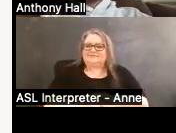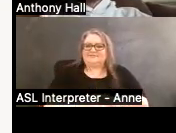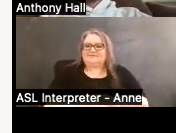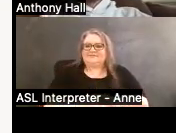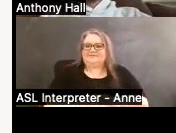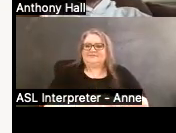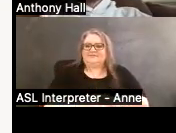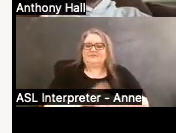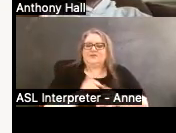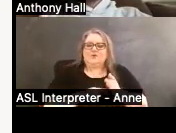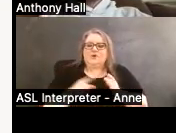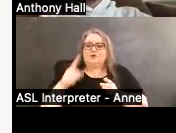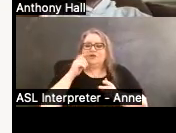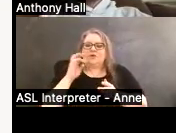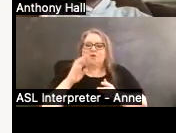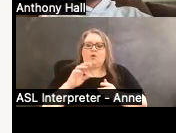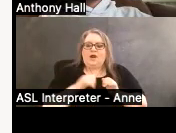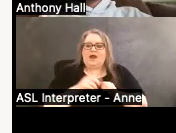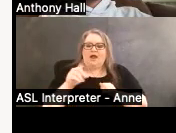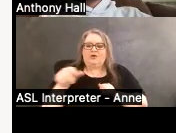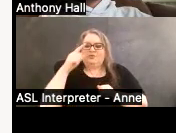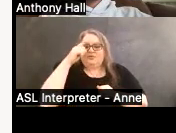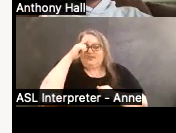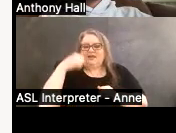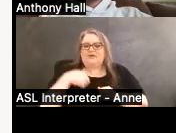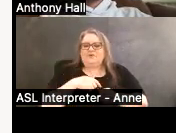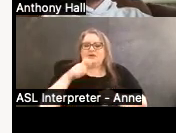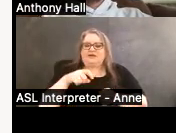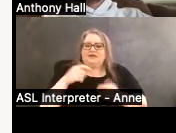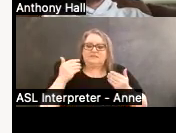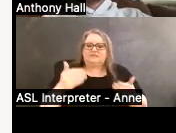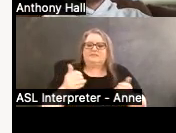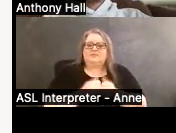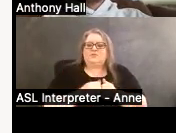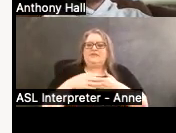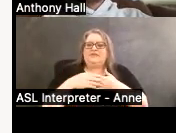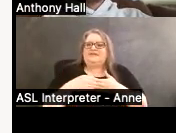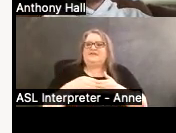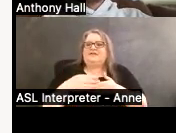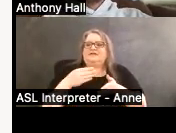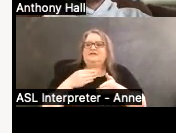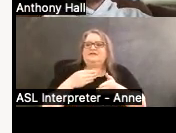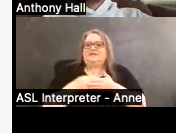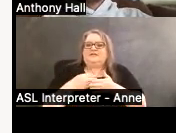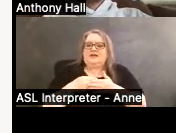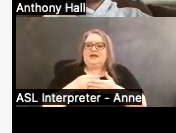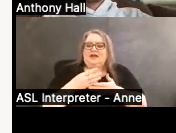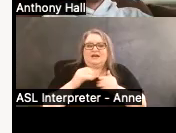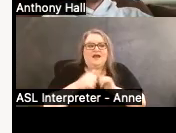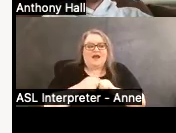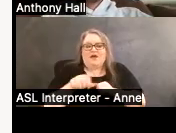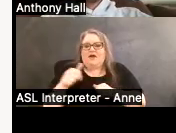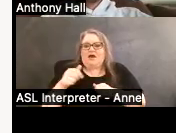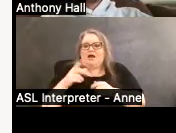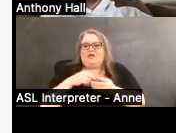what do you think, or how do you think we should proceed with flex funding, and how other programs and even the